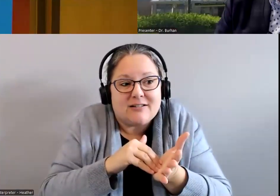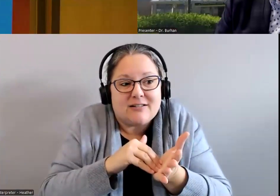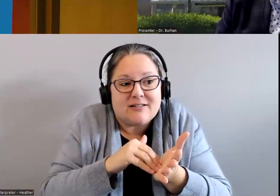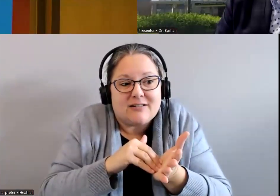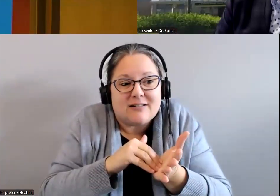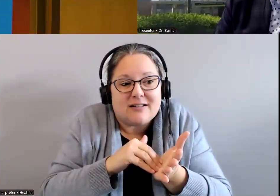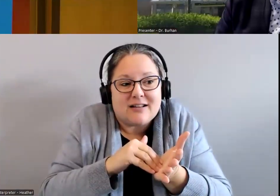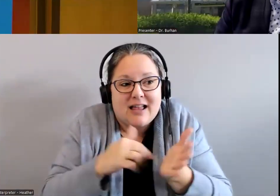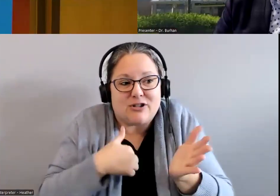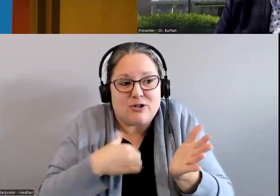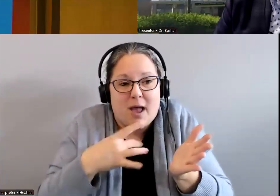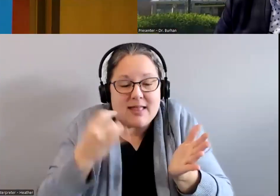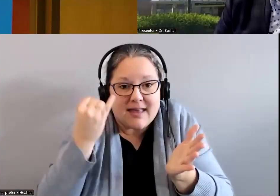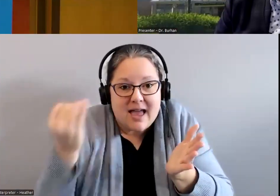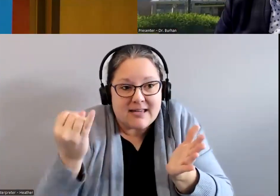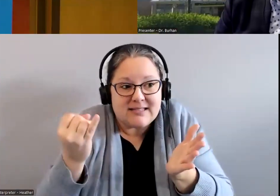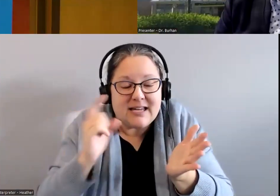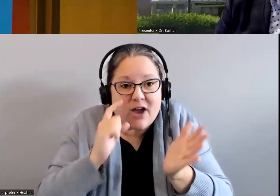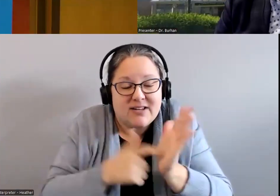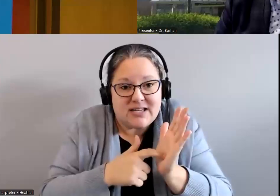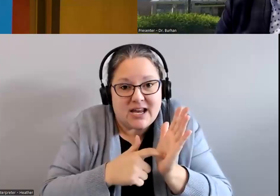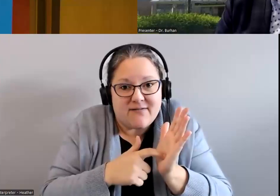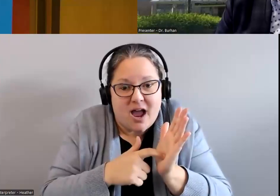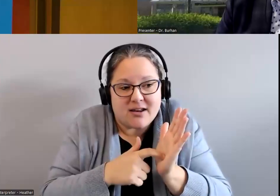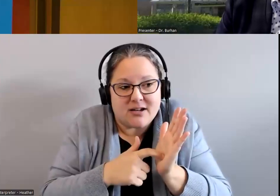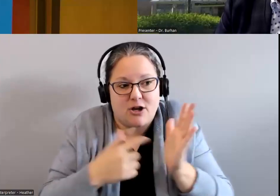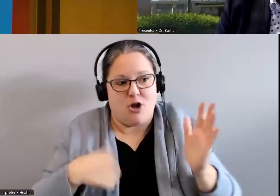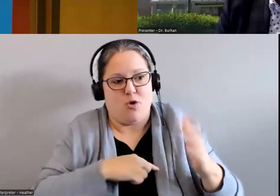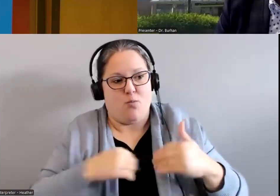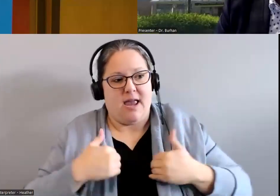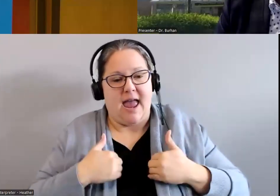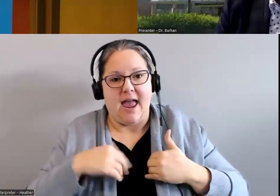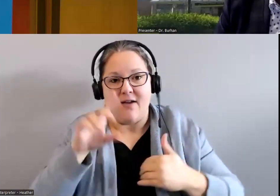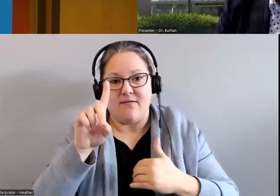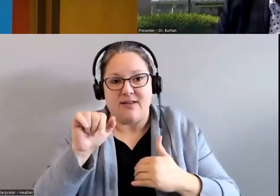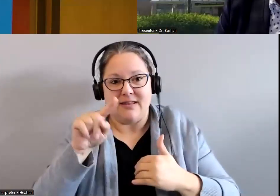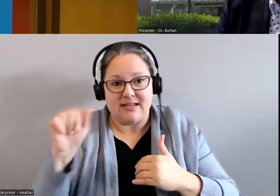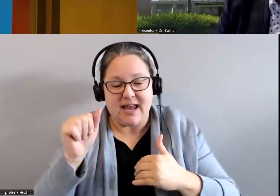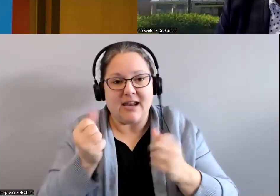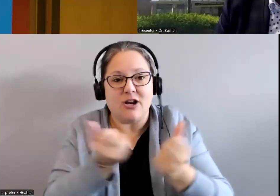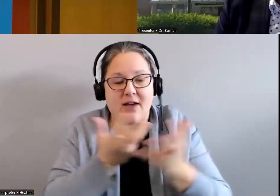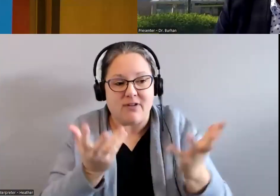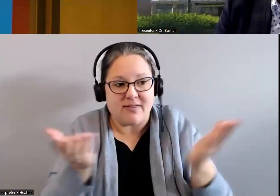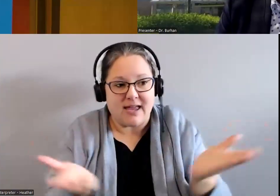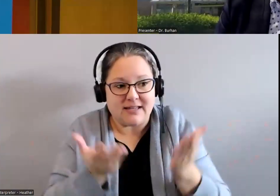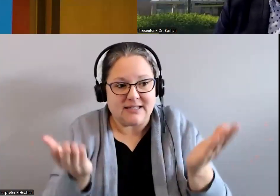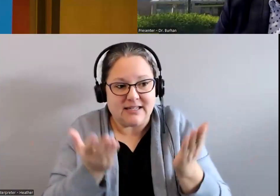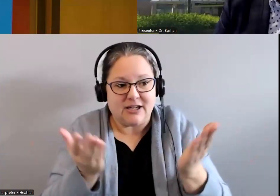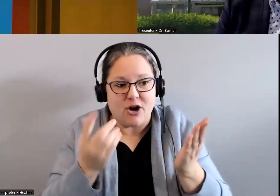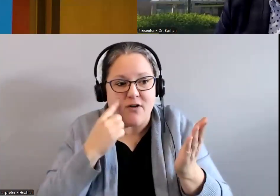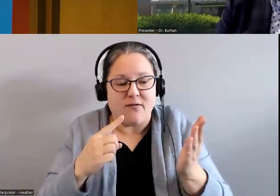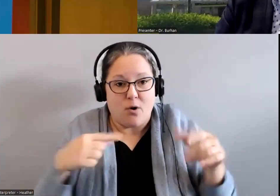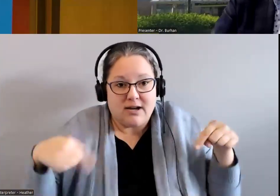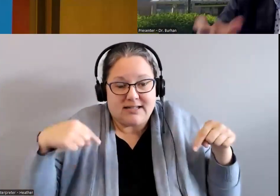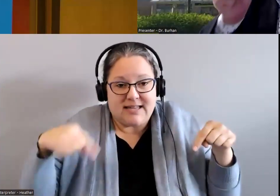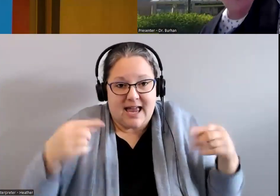like the idea of actually identifying. We have collected data in some of the studies that we're currently conducting on anxiety.